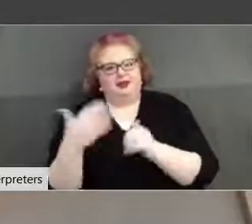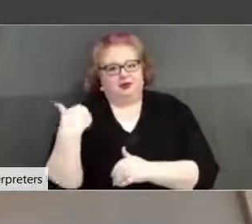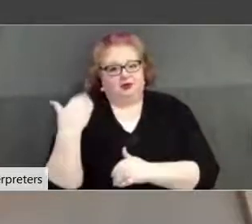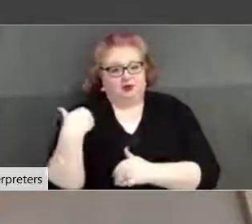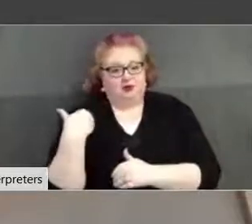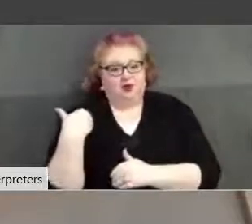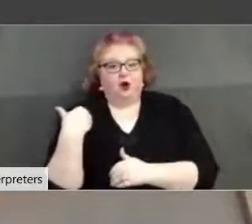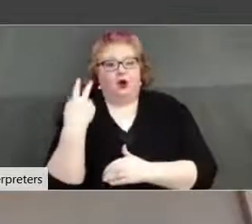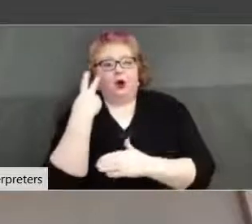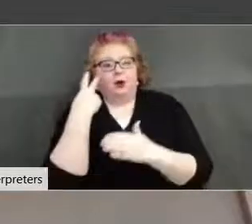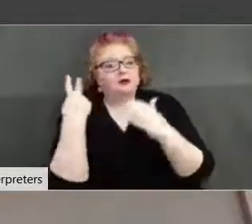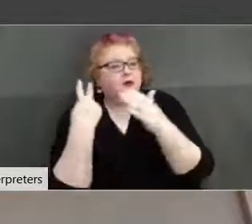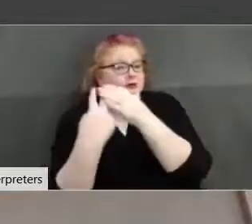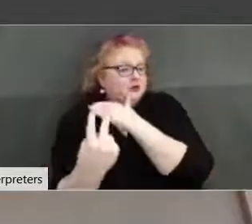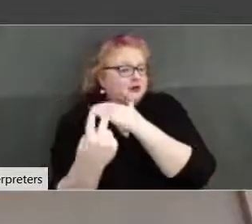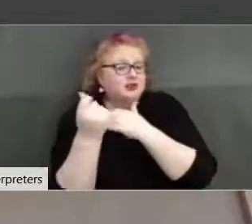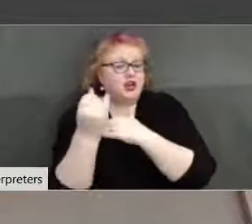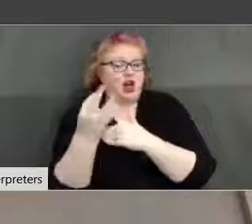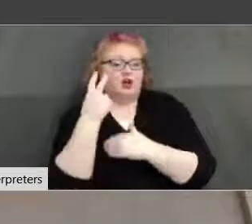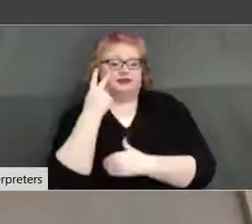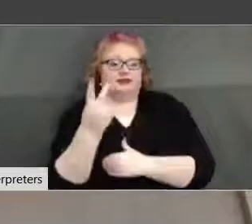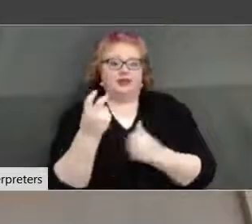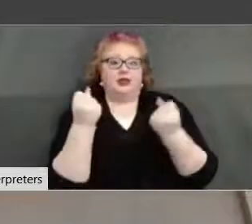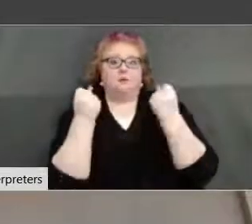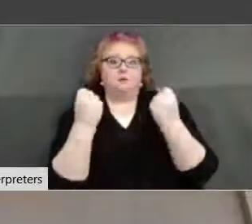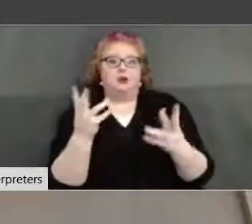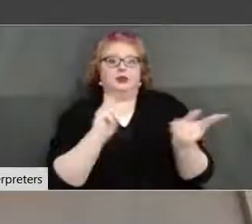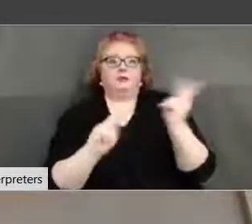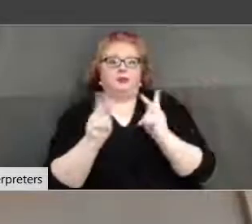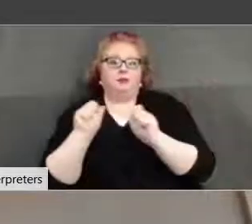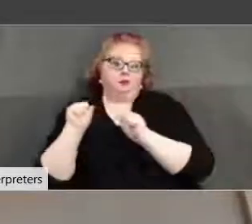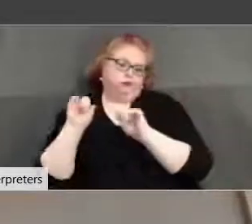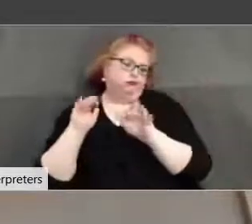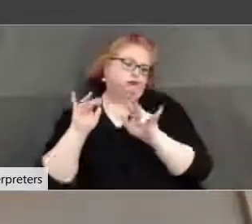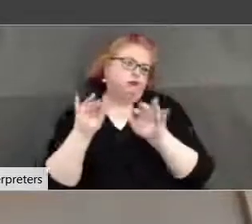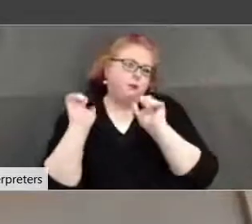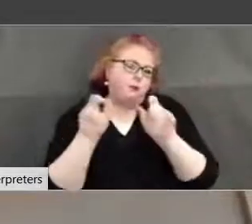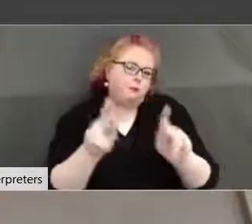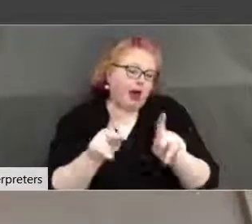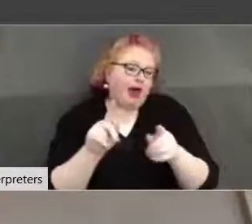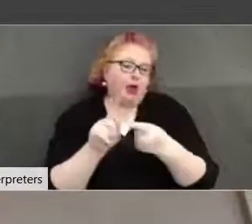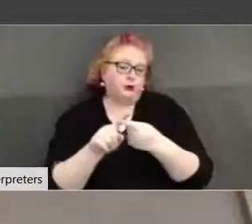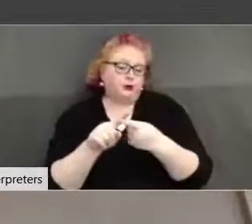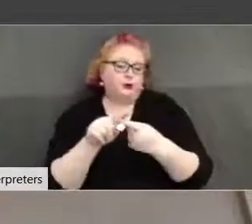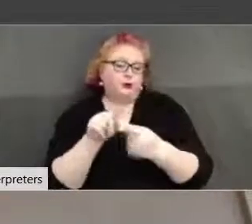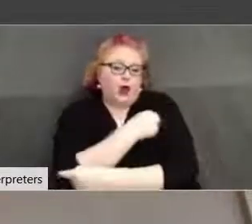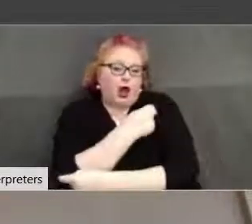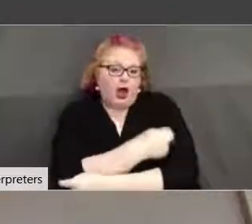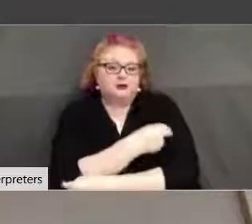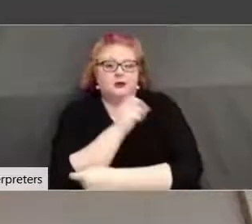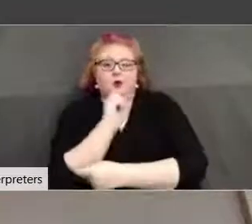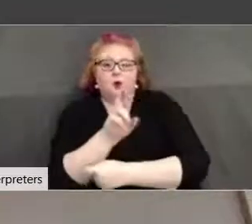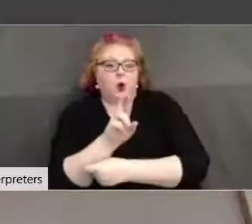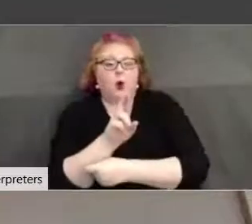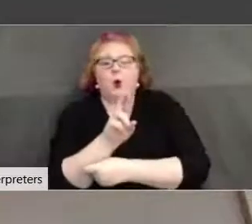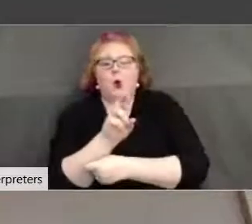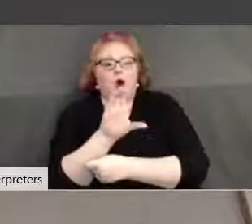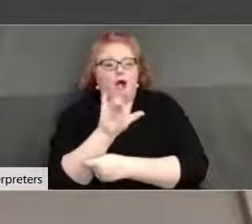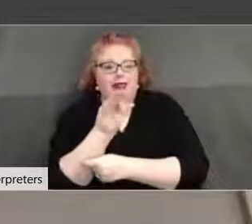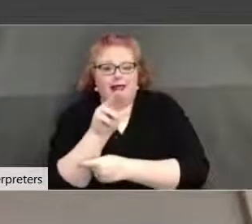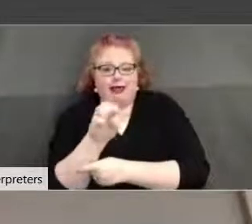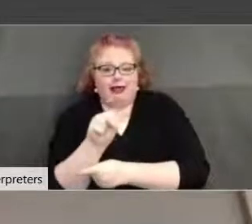this wave of people has not occurred. And unfortunately, the reason it hadn't occurred is people